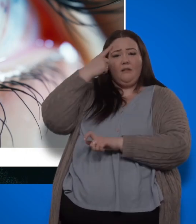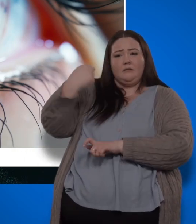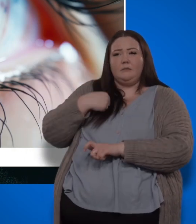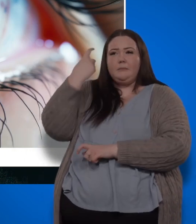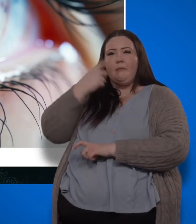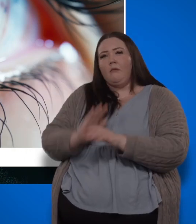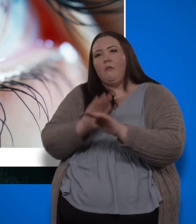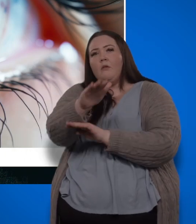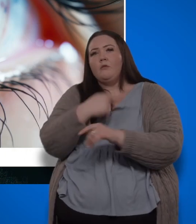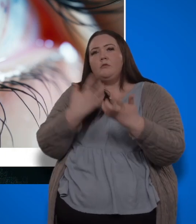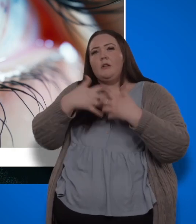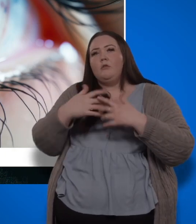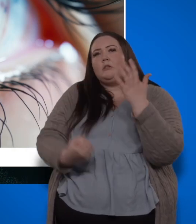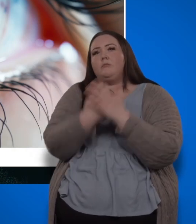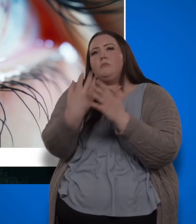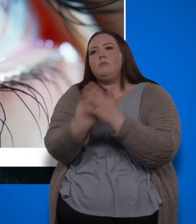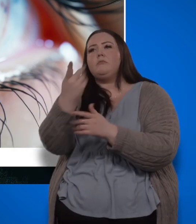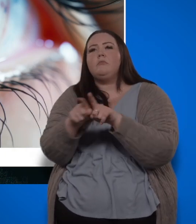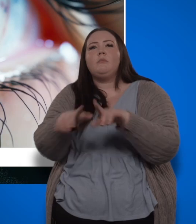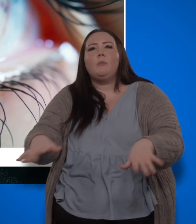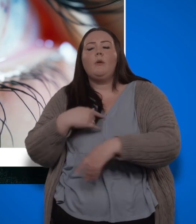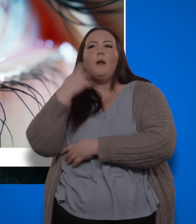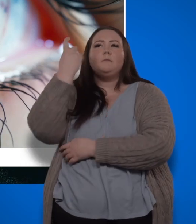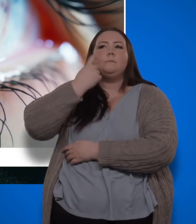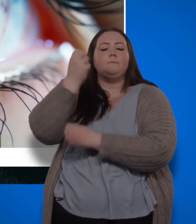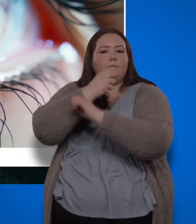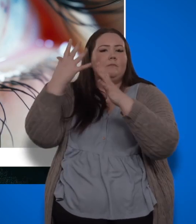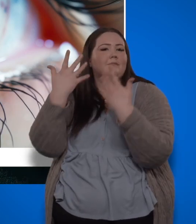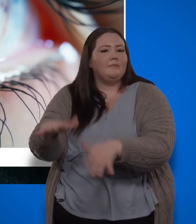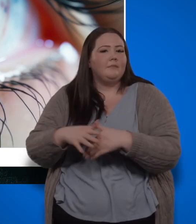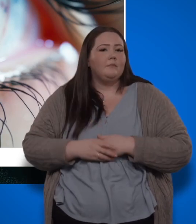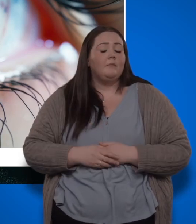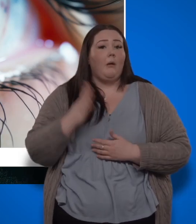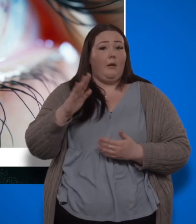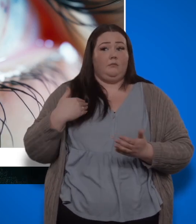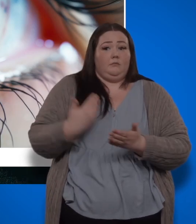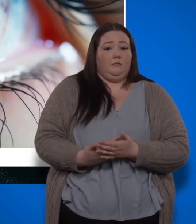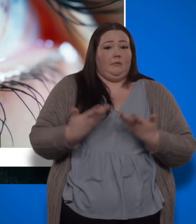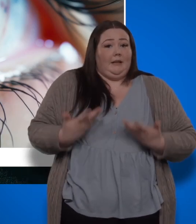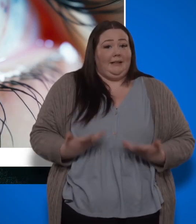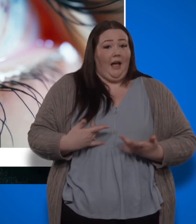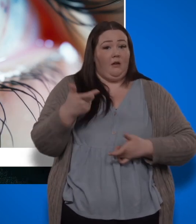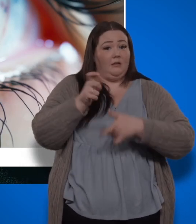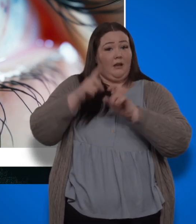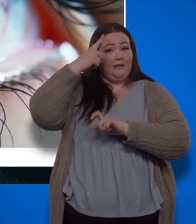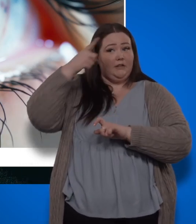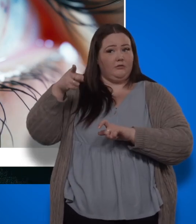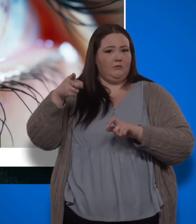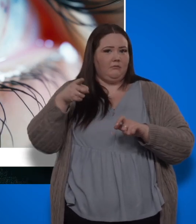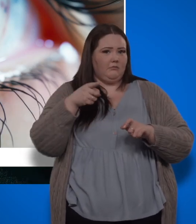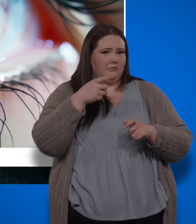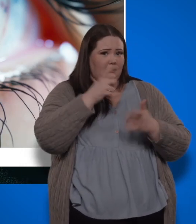human technological enhancement. But for the first time in human history, this science fiction is now becoming a